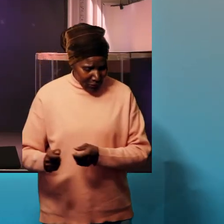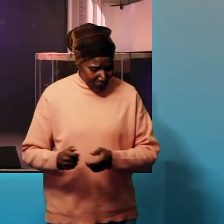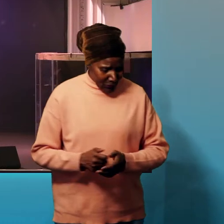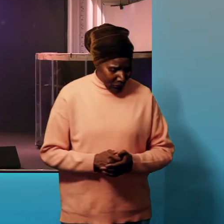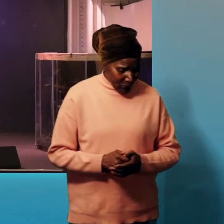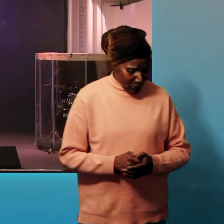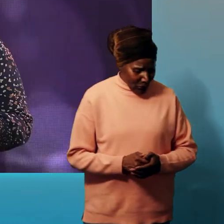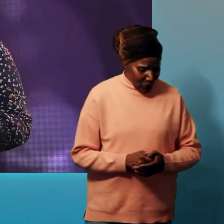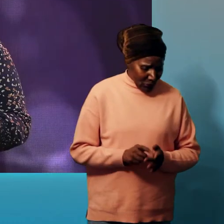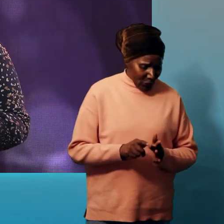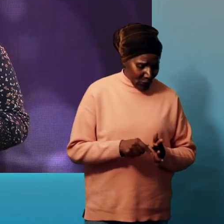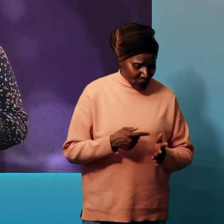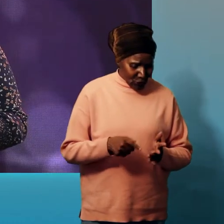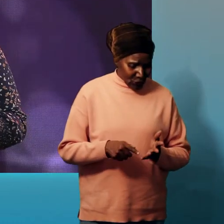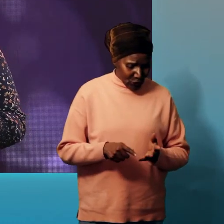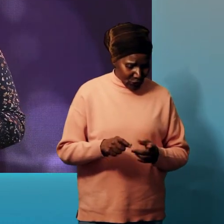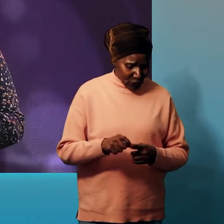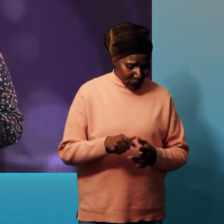Judas.